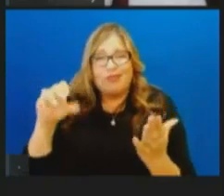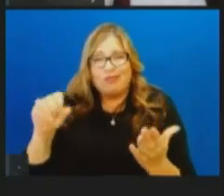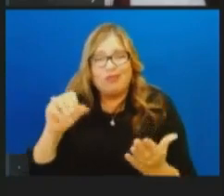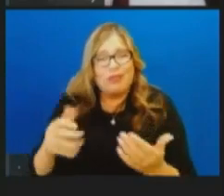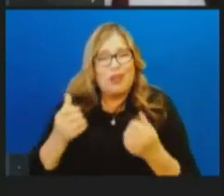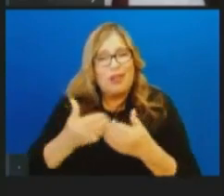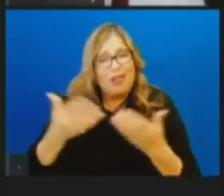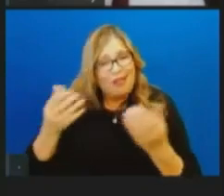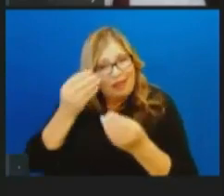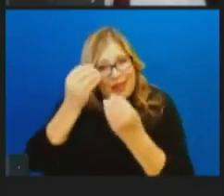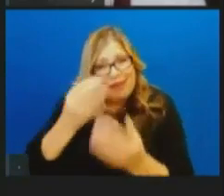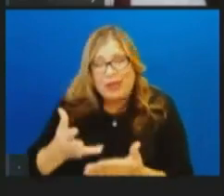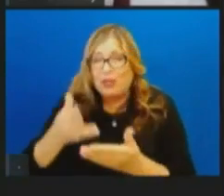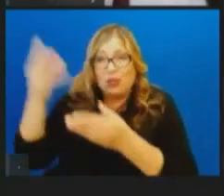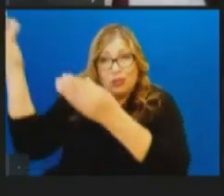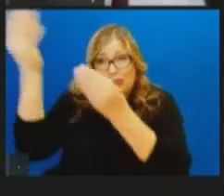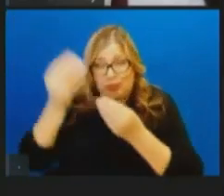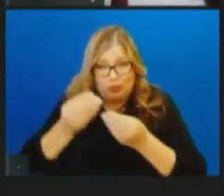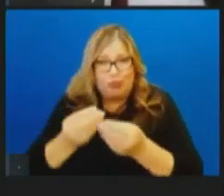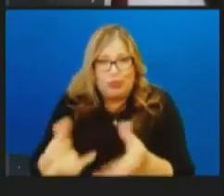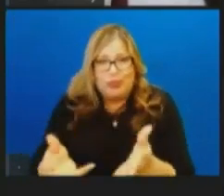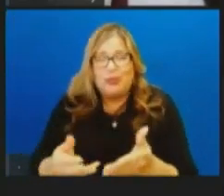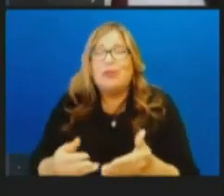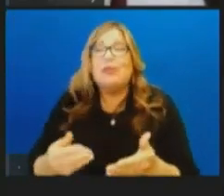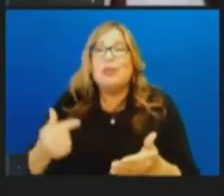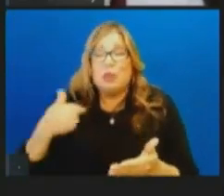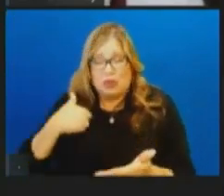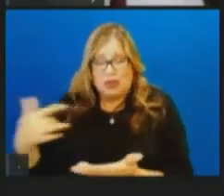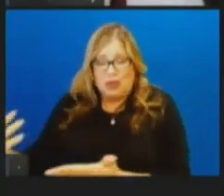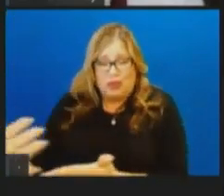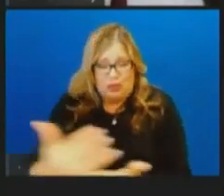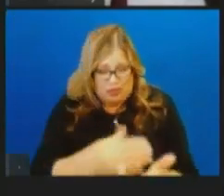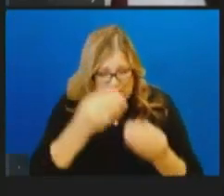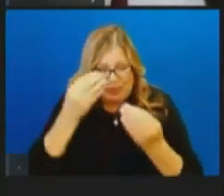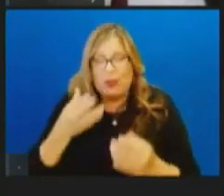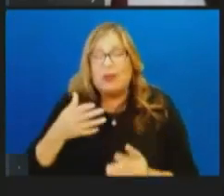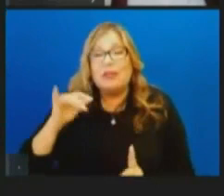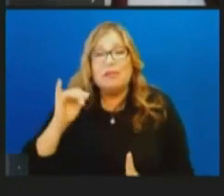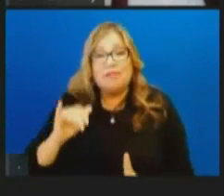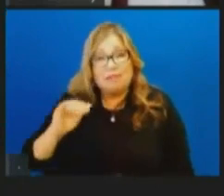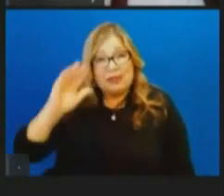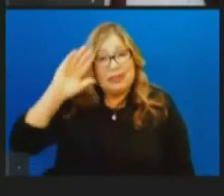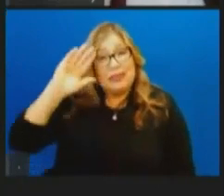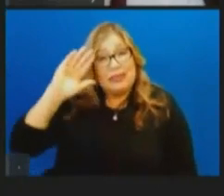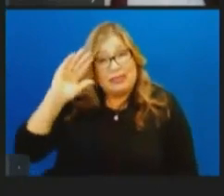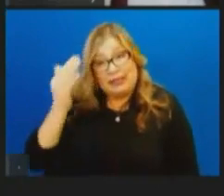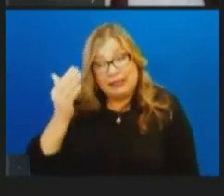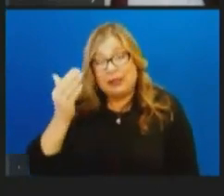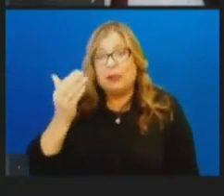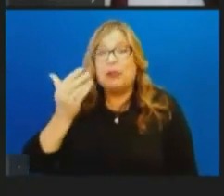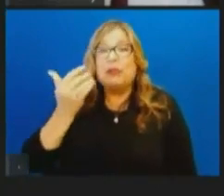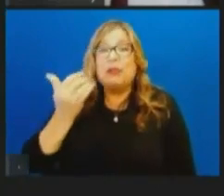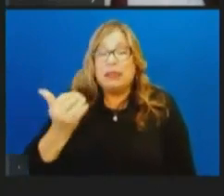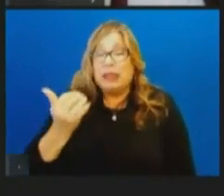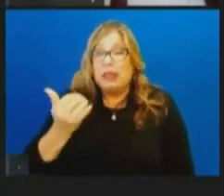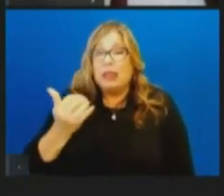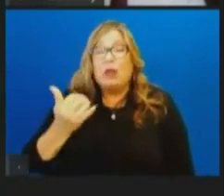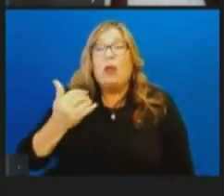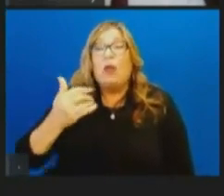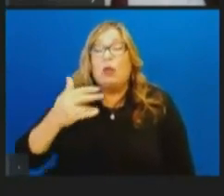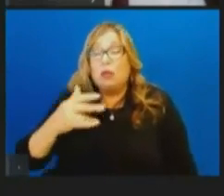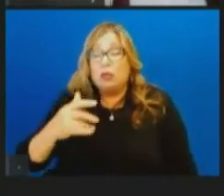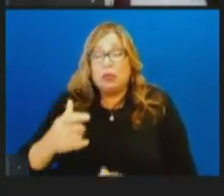coming down and coming down fast, that we're getting to a place where we can relax the statewide